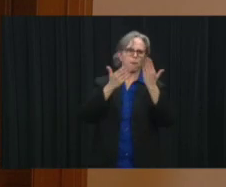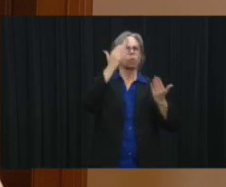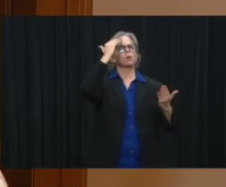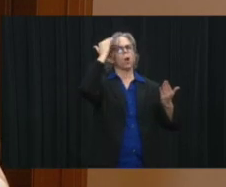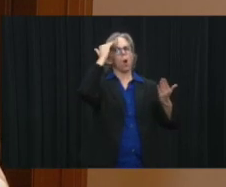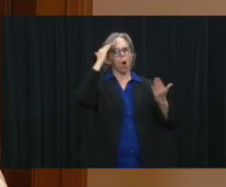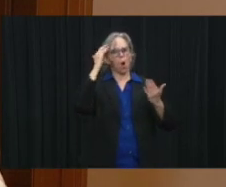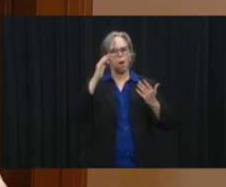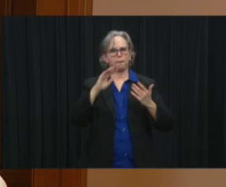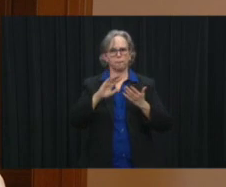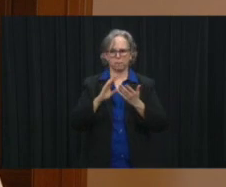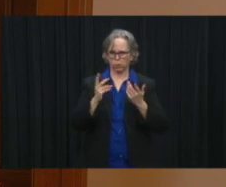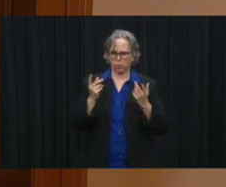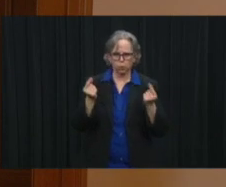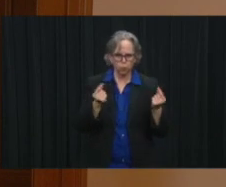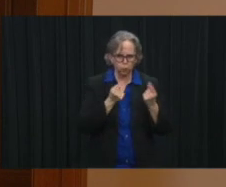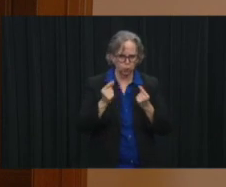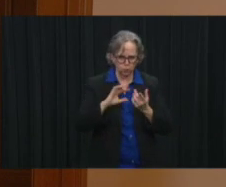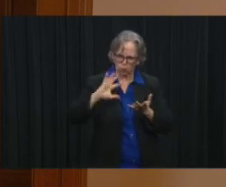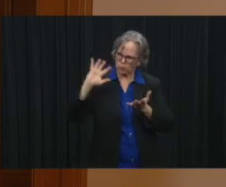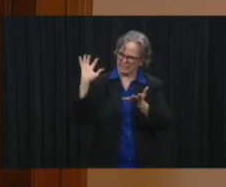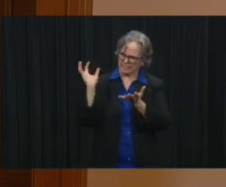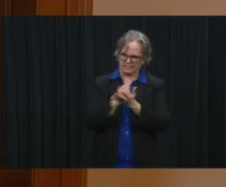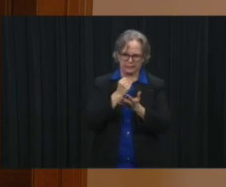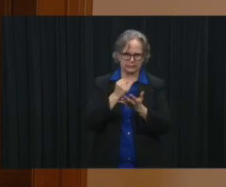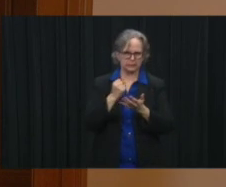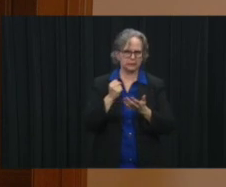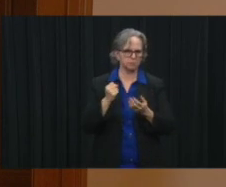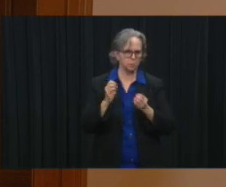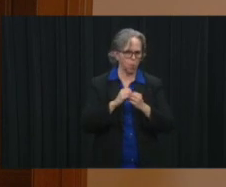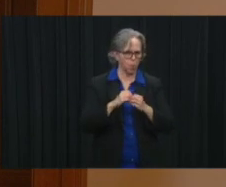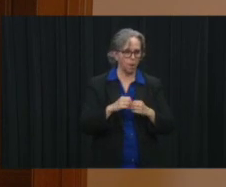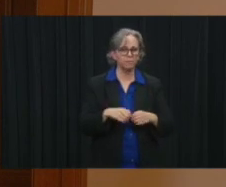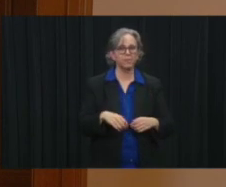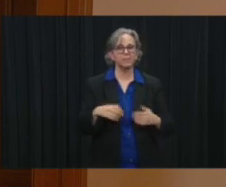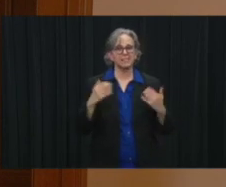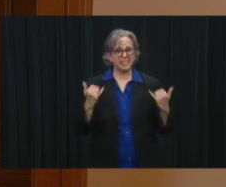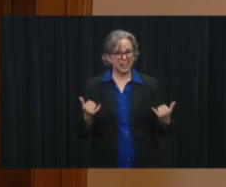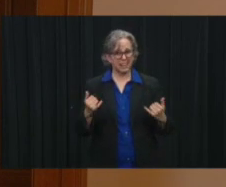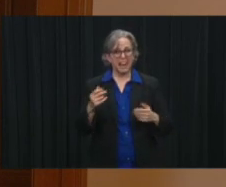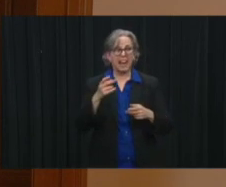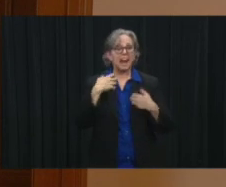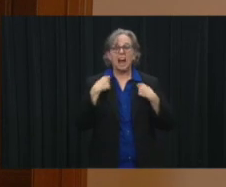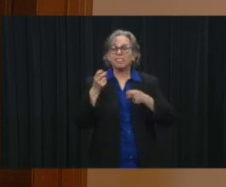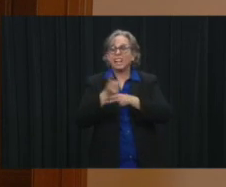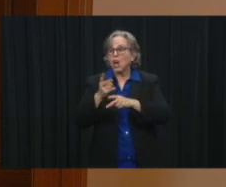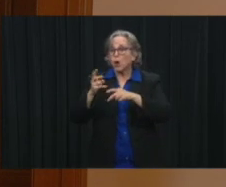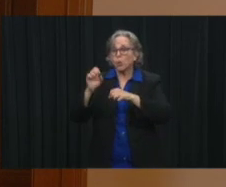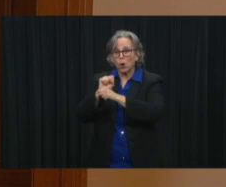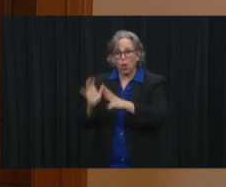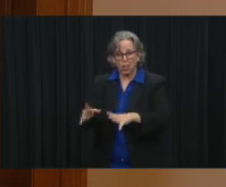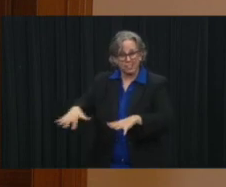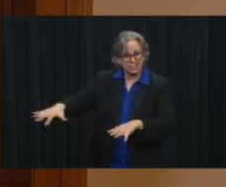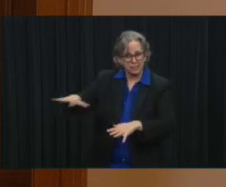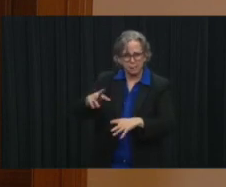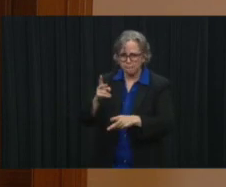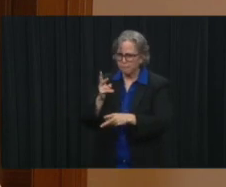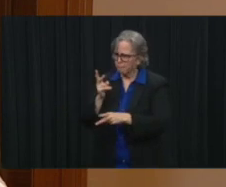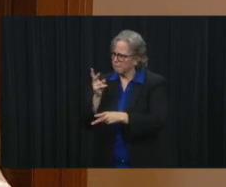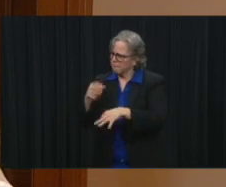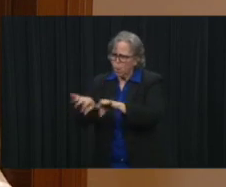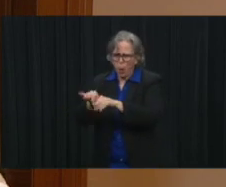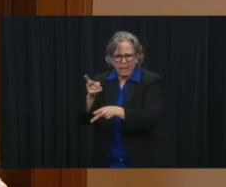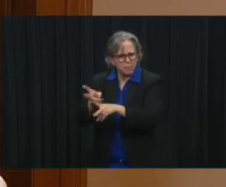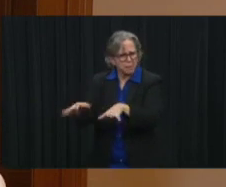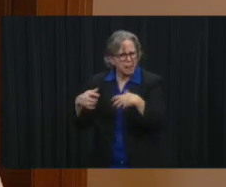available. Again, healthcare workers, very important, trying to keep them healthy for the surge to come, and we still